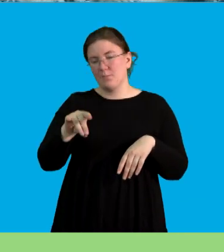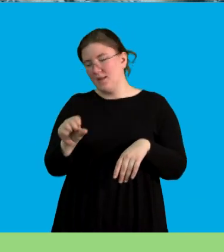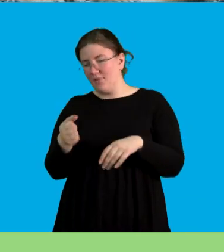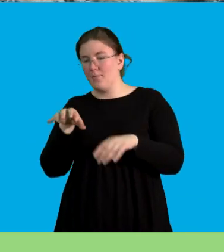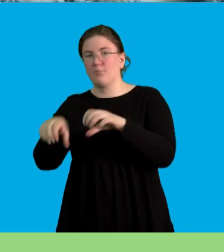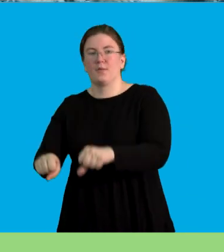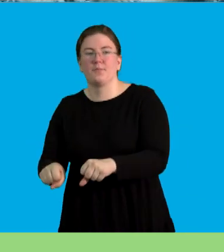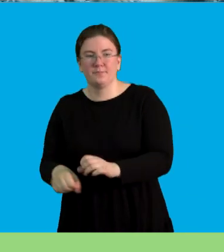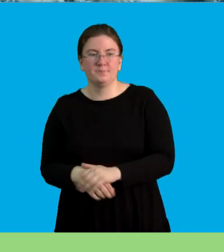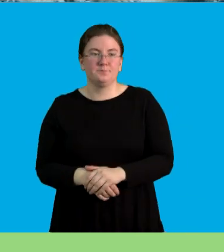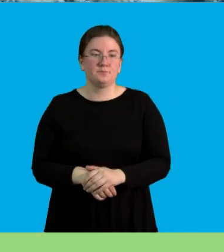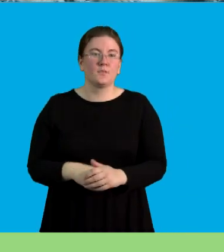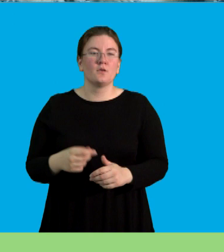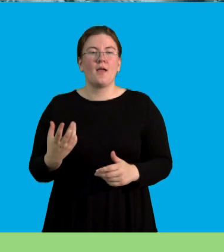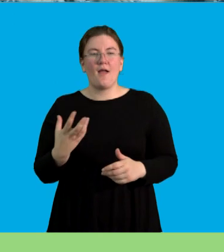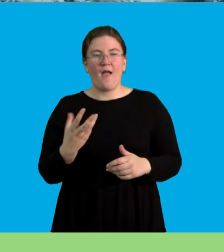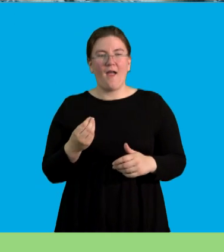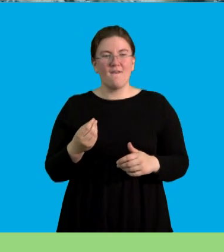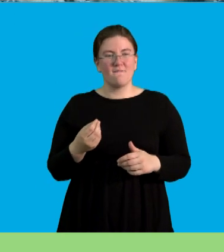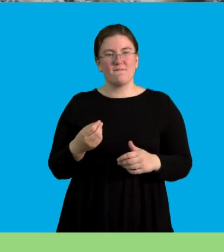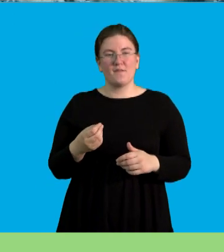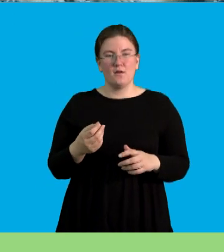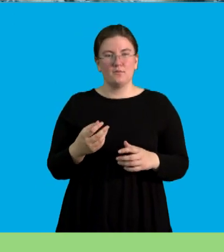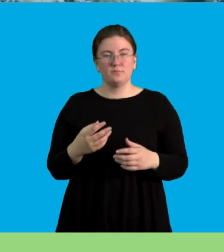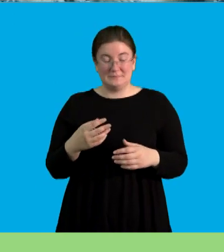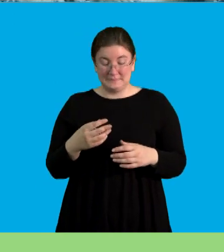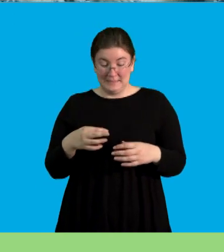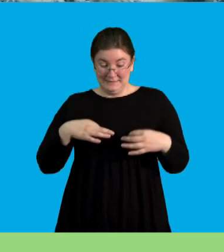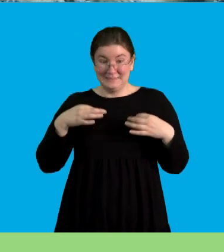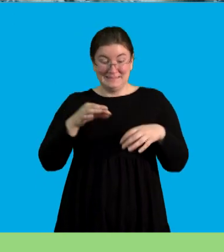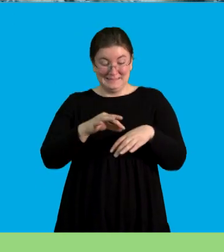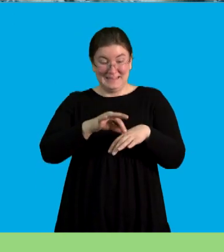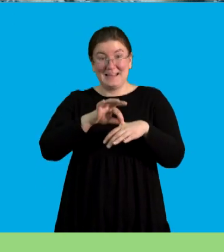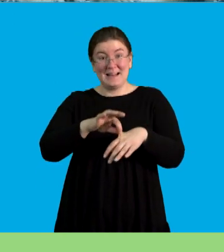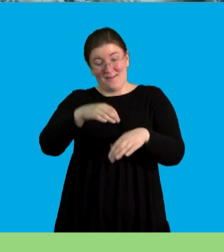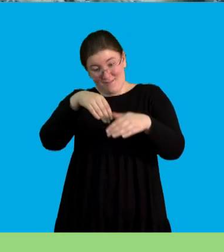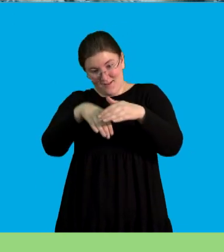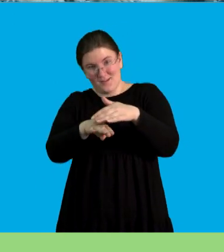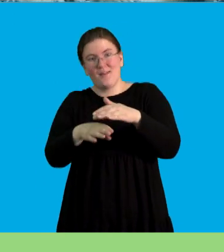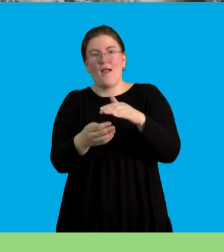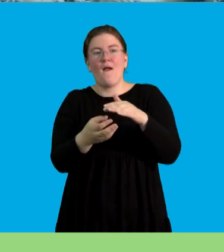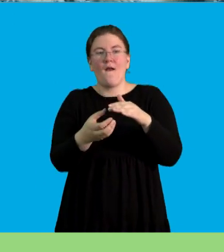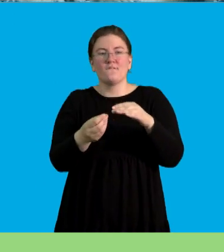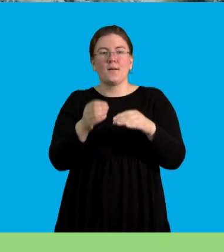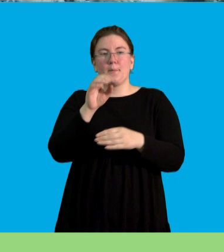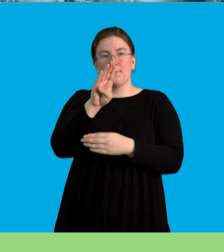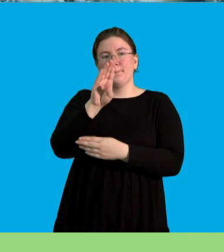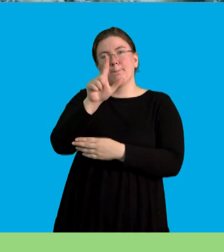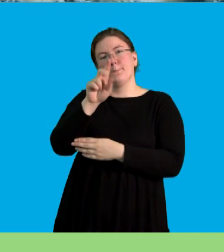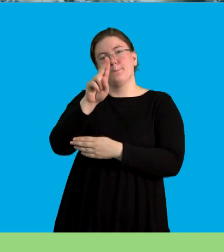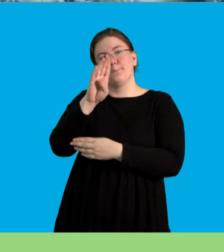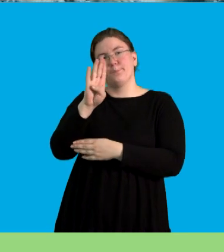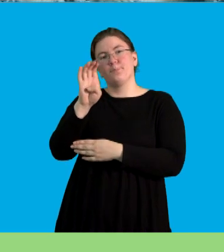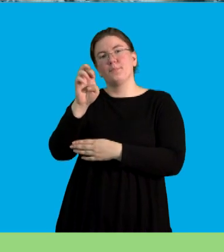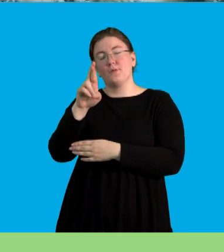thick layer of blubber, which is like a fat layer underneath their skin for